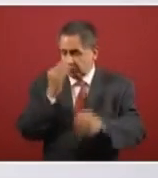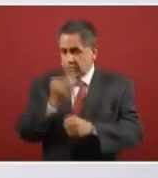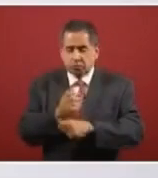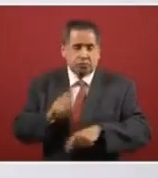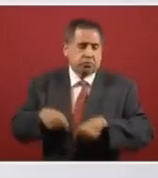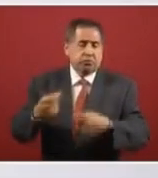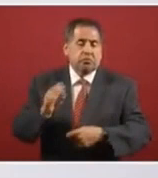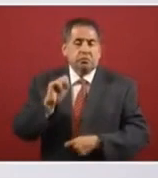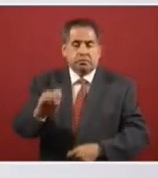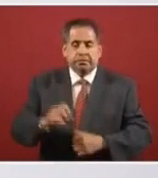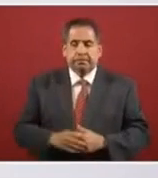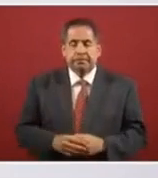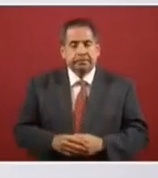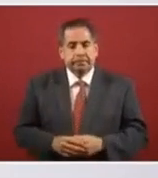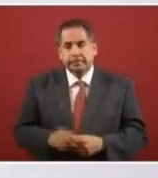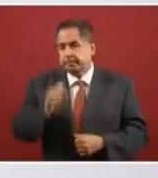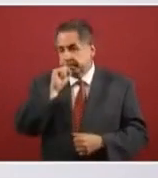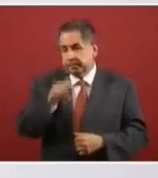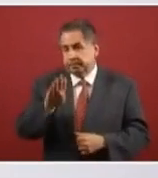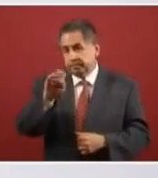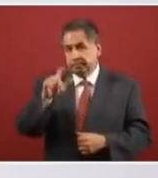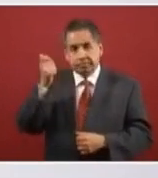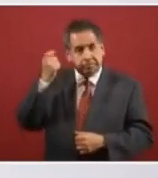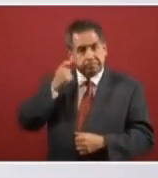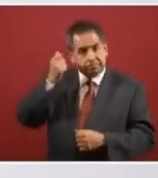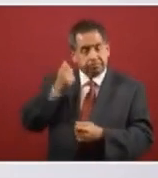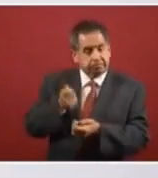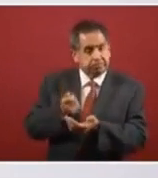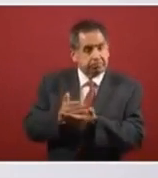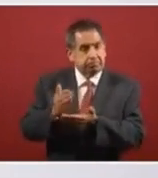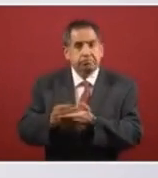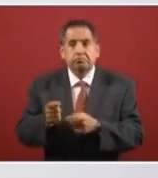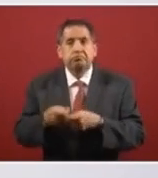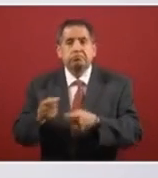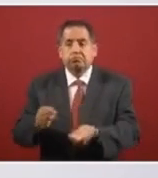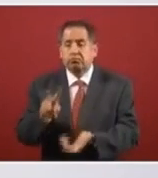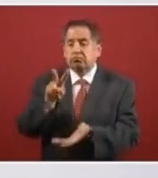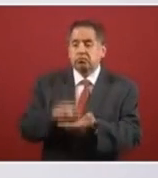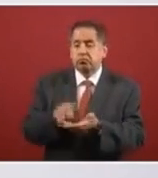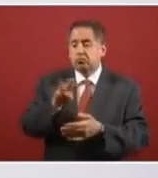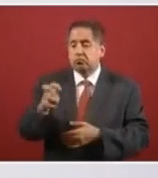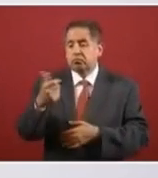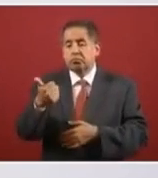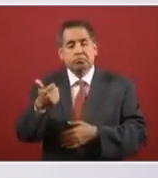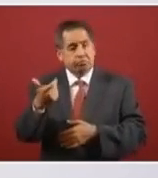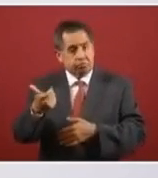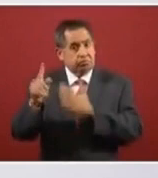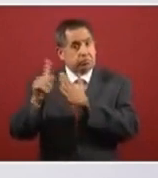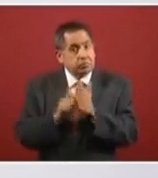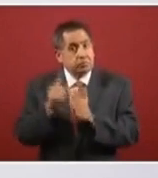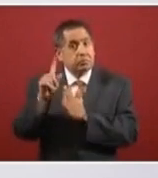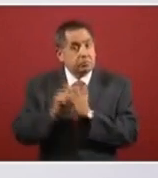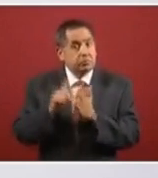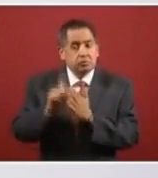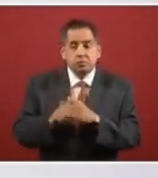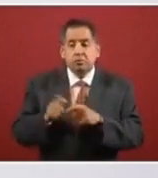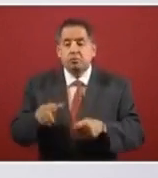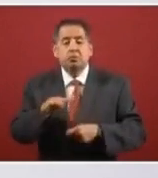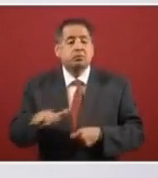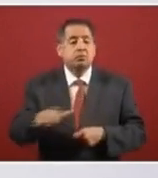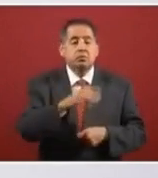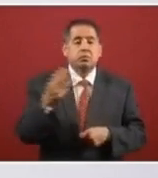thousand and students and they also receive grants of 2400 monthly